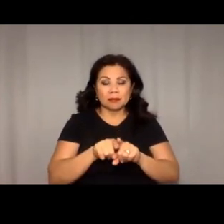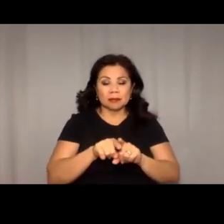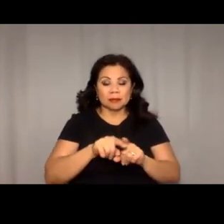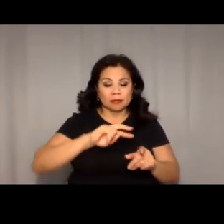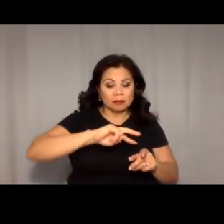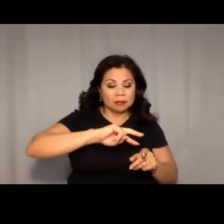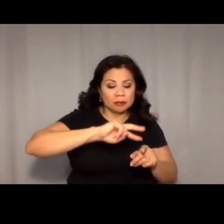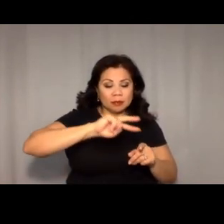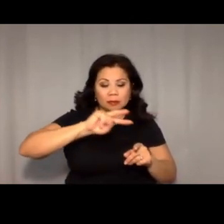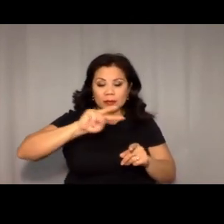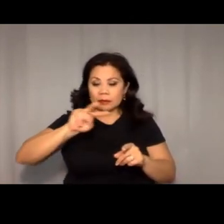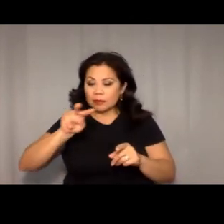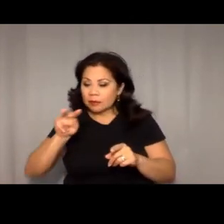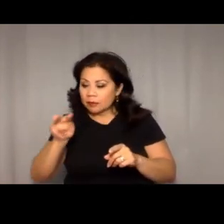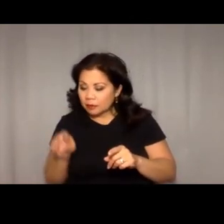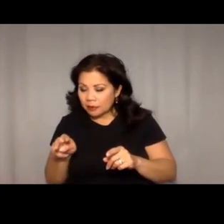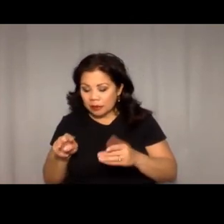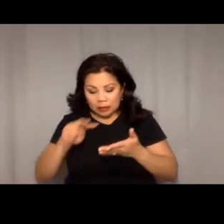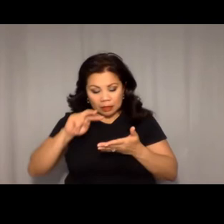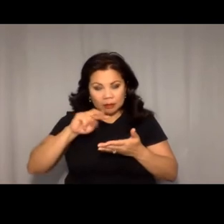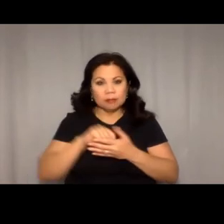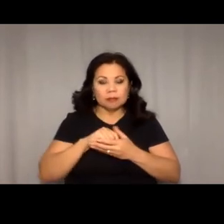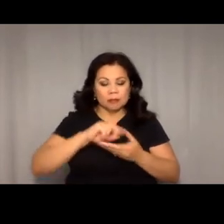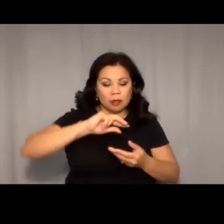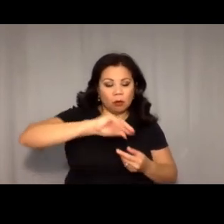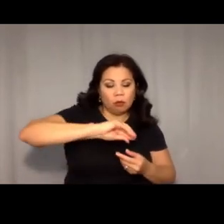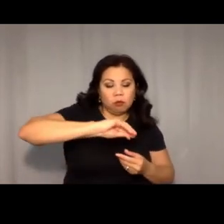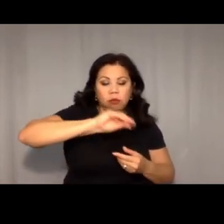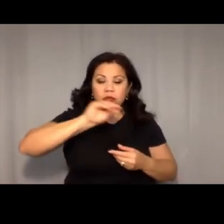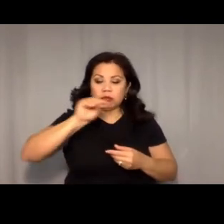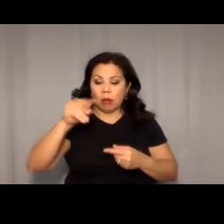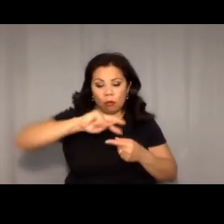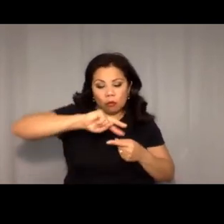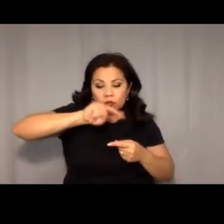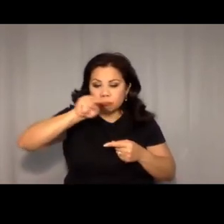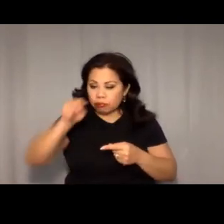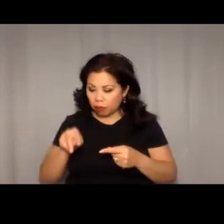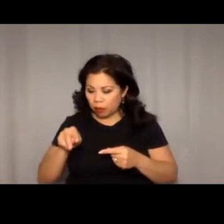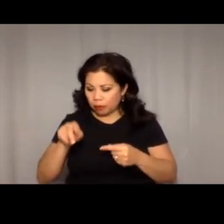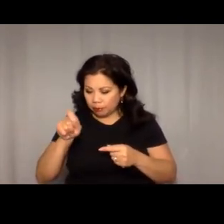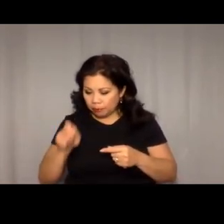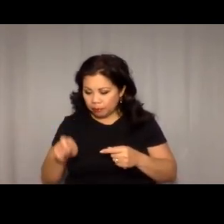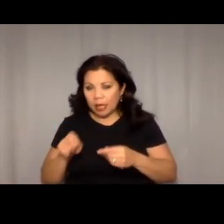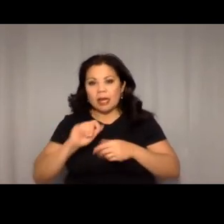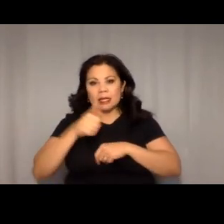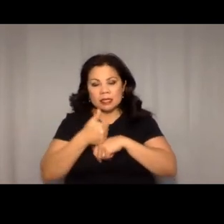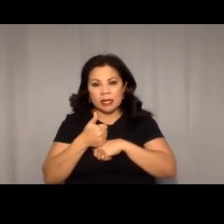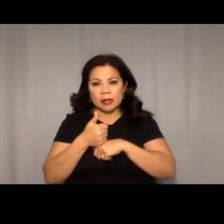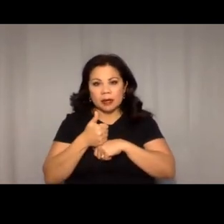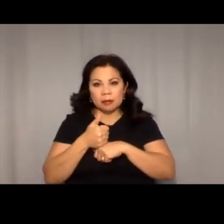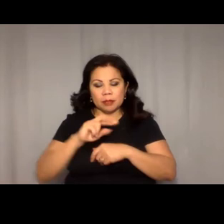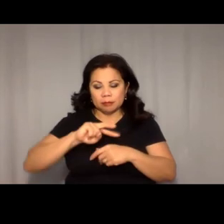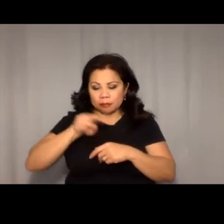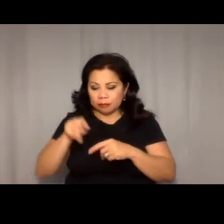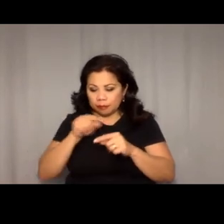and guide them around to go like that. So again, you can use your two fingers and do that. All right, so your middle finger would be the one that lands on the